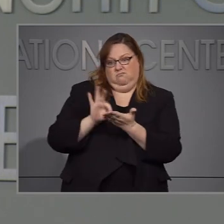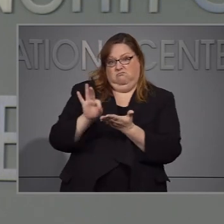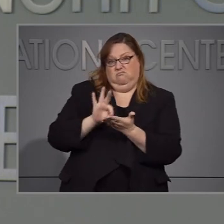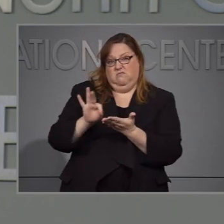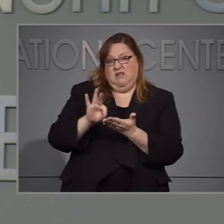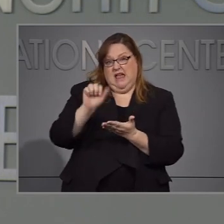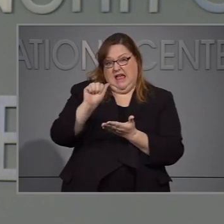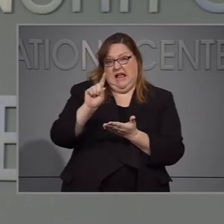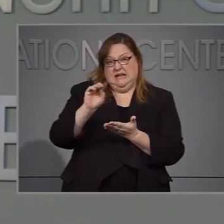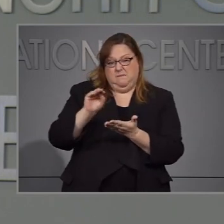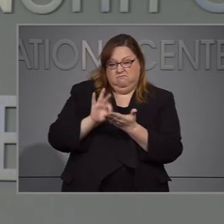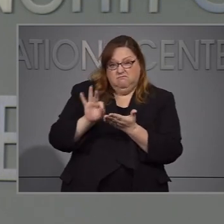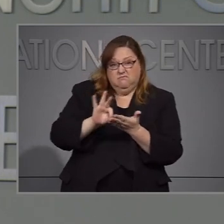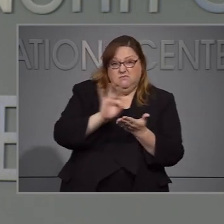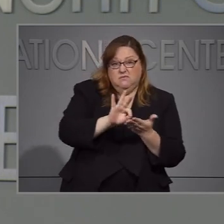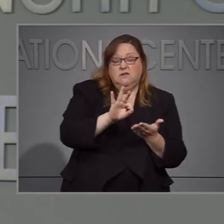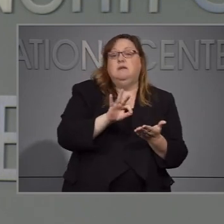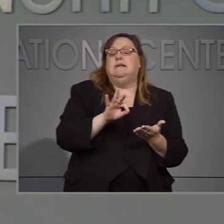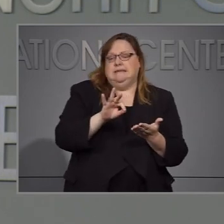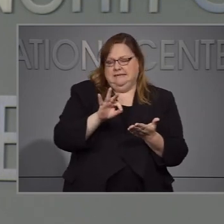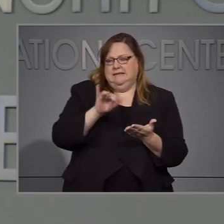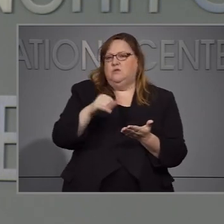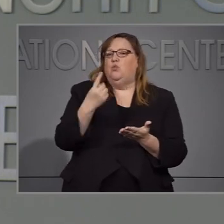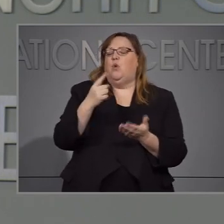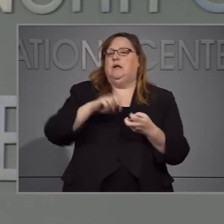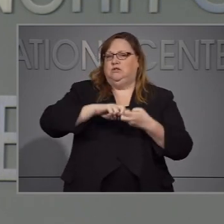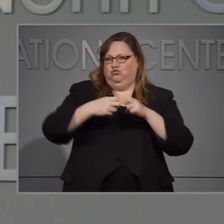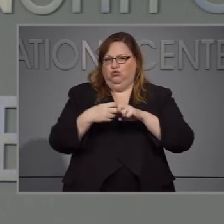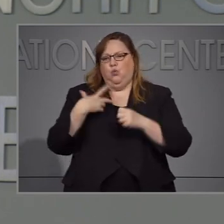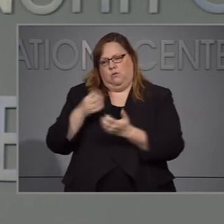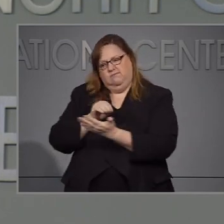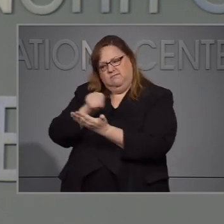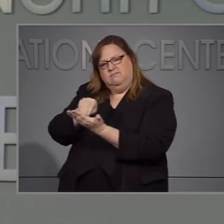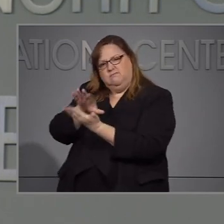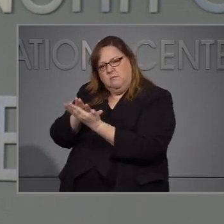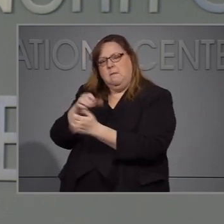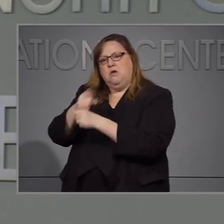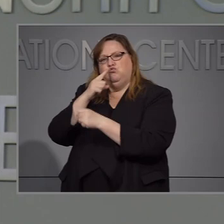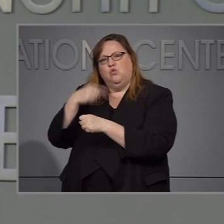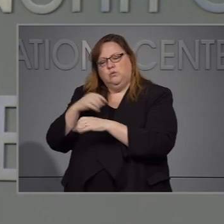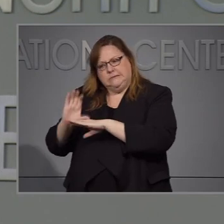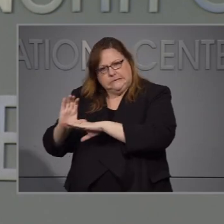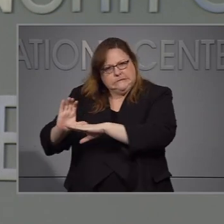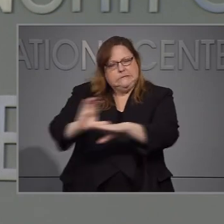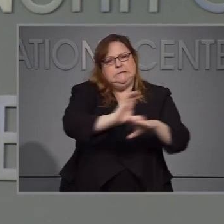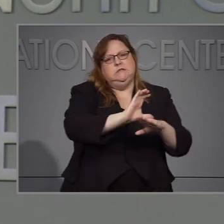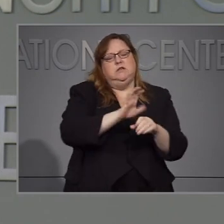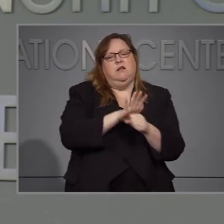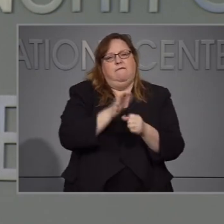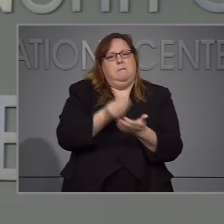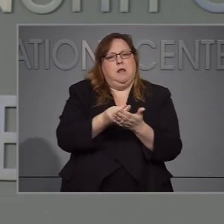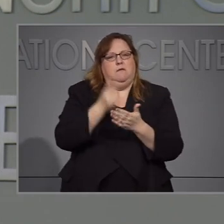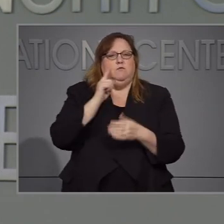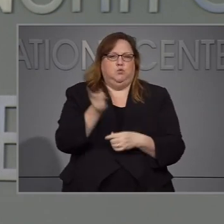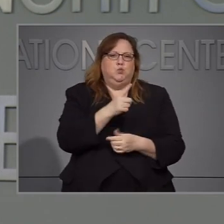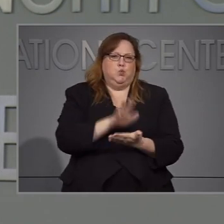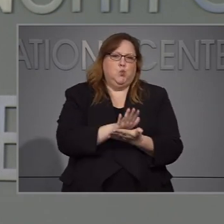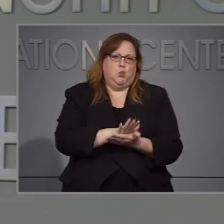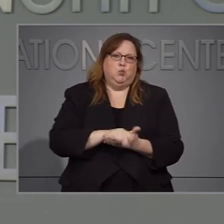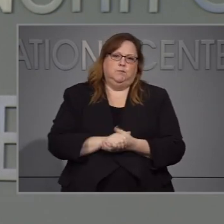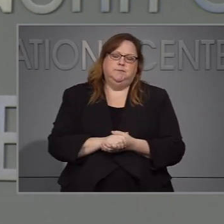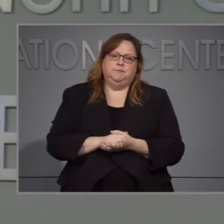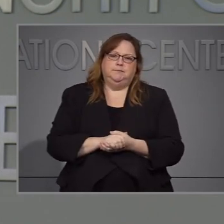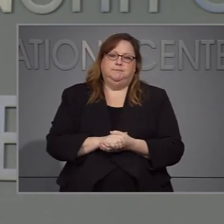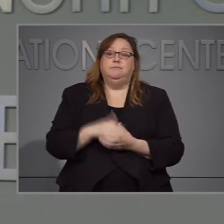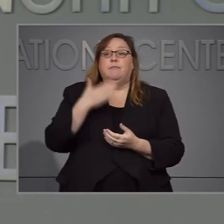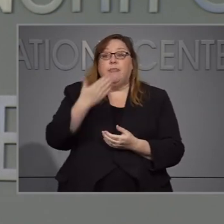in order to be able to provide our public schools with the resources that they need. Thanks. Next question.